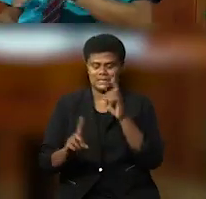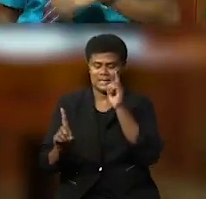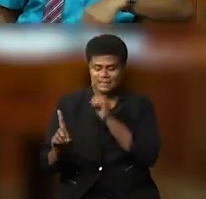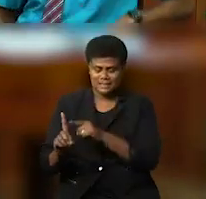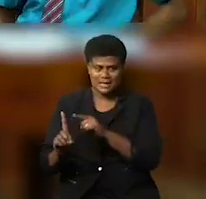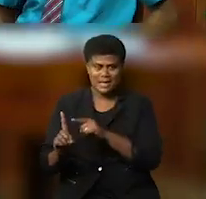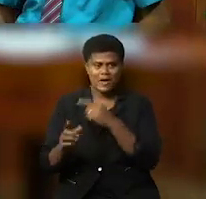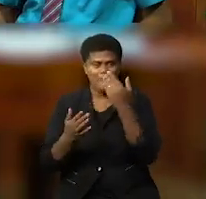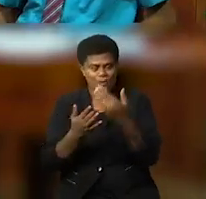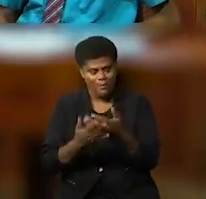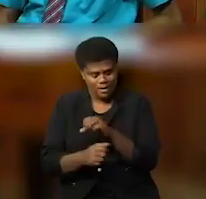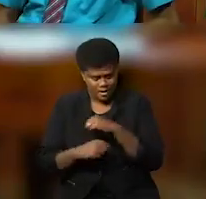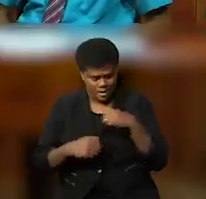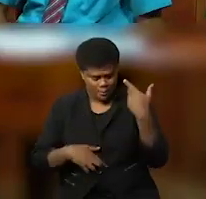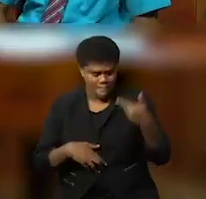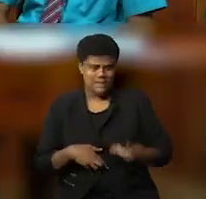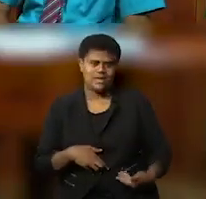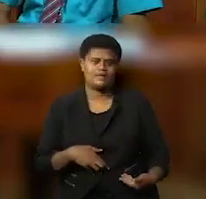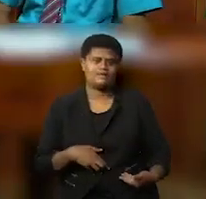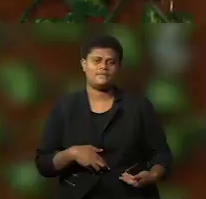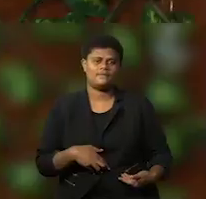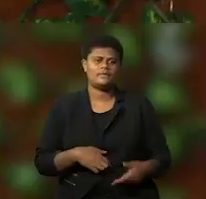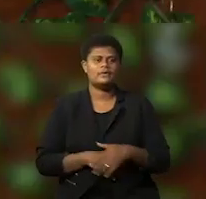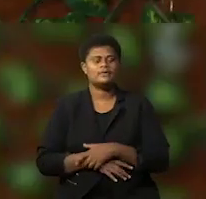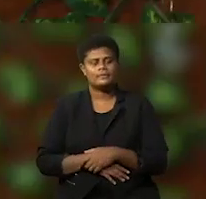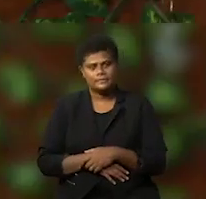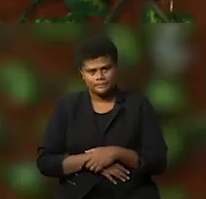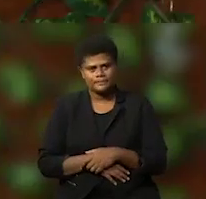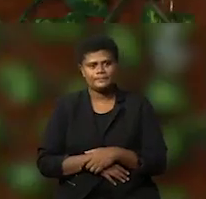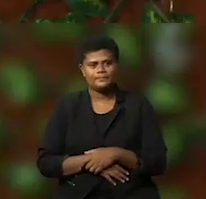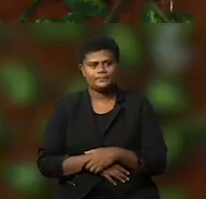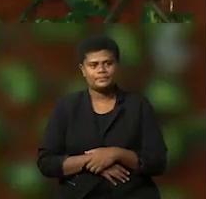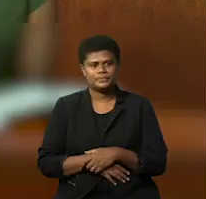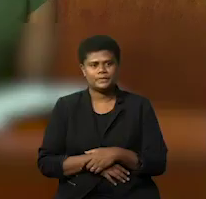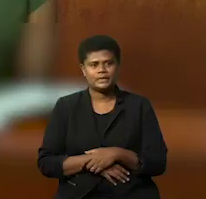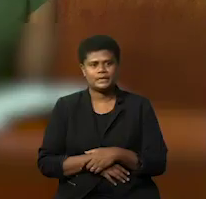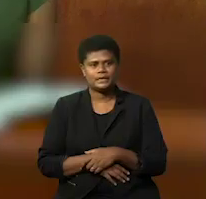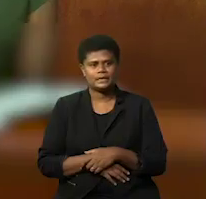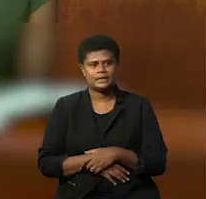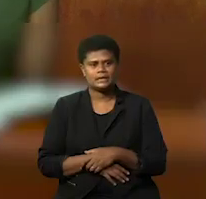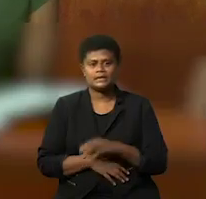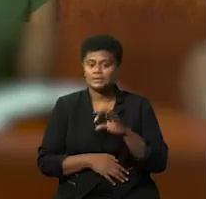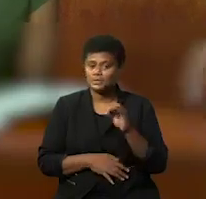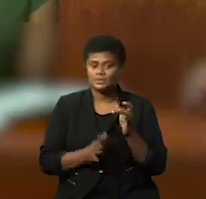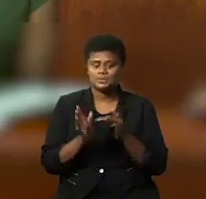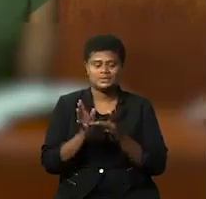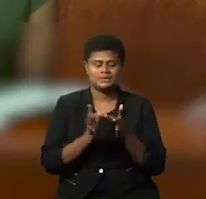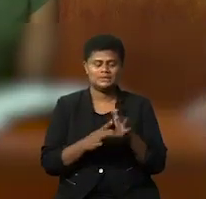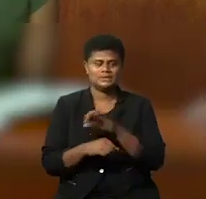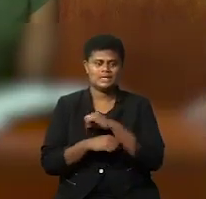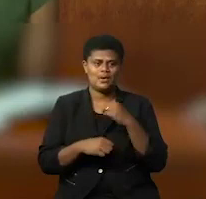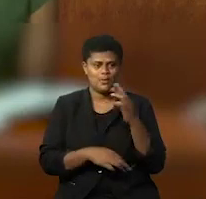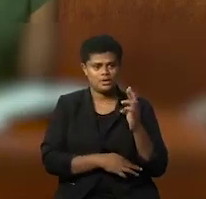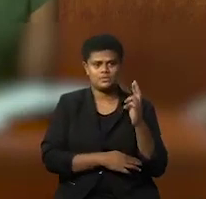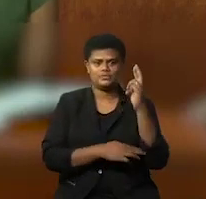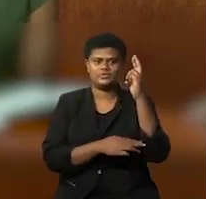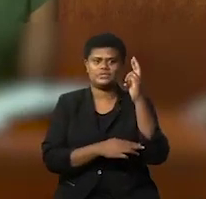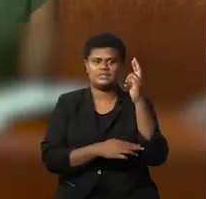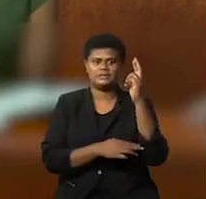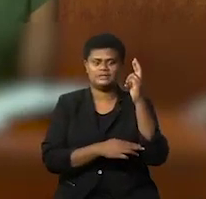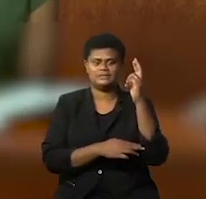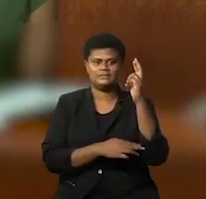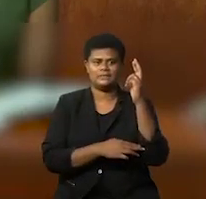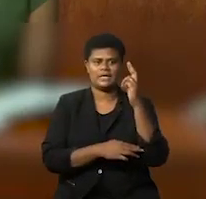with us today. We are not there in the presence of God, but then Jesus, who is our representative, our high